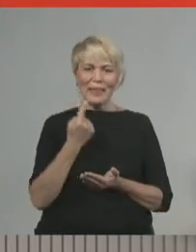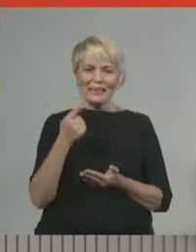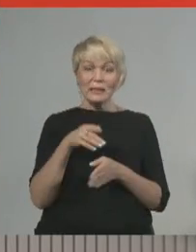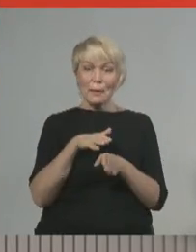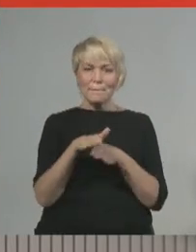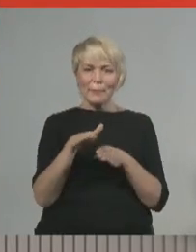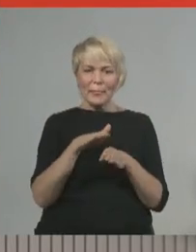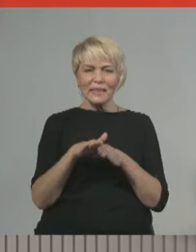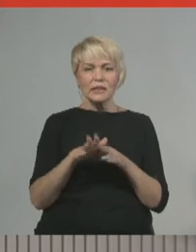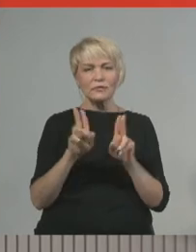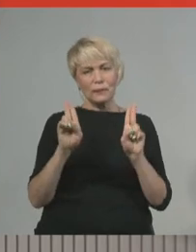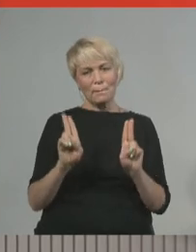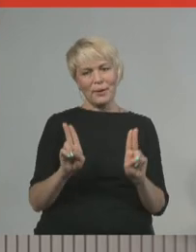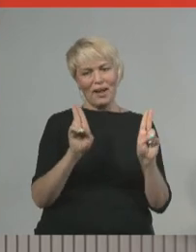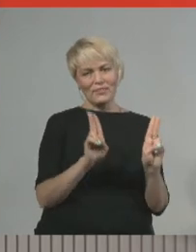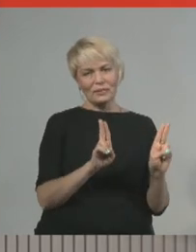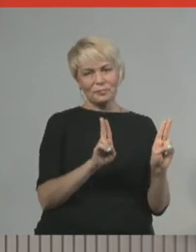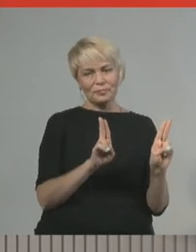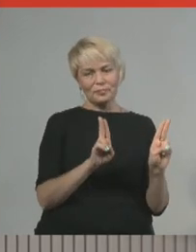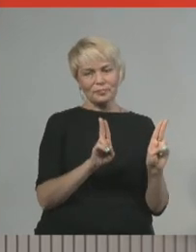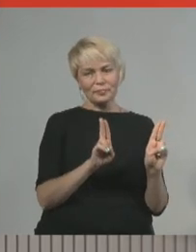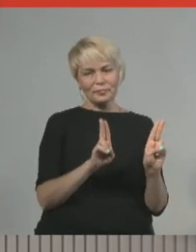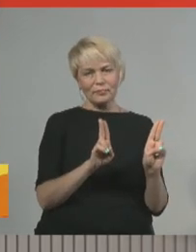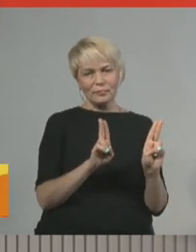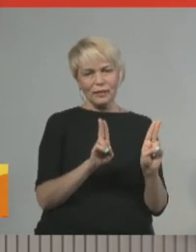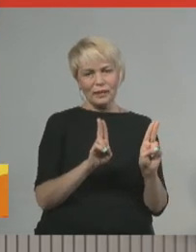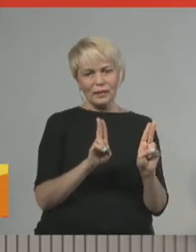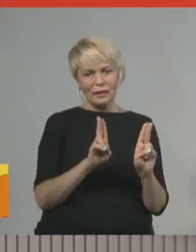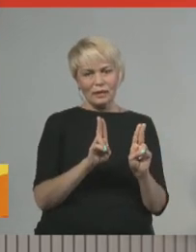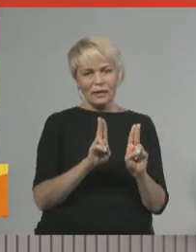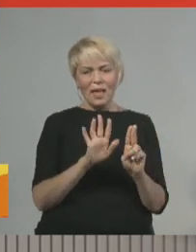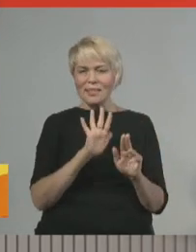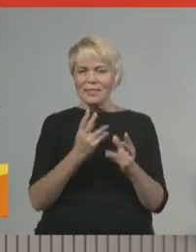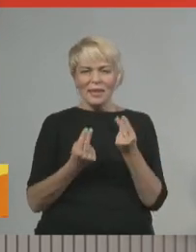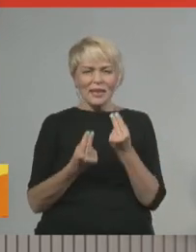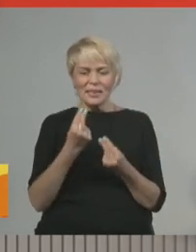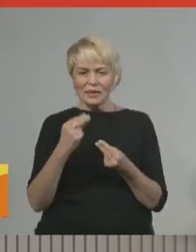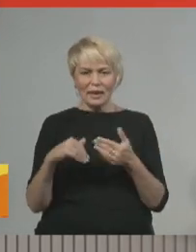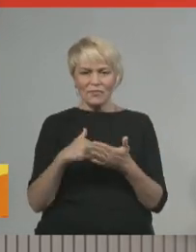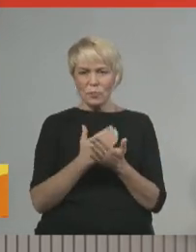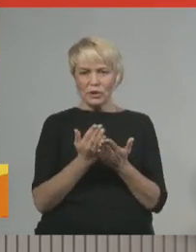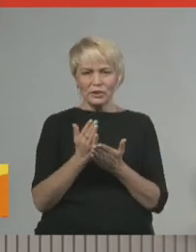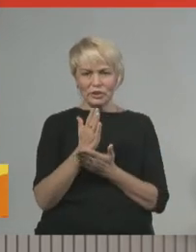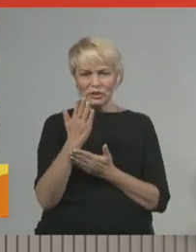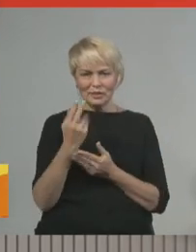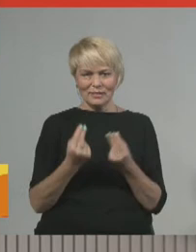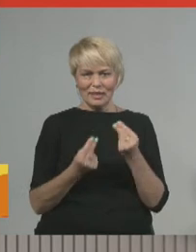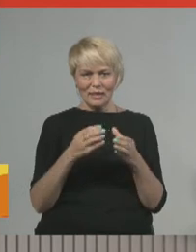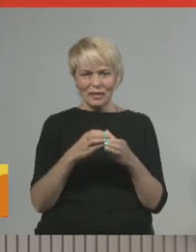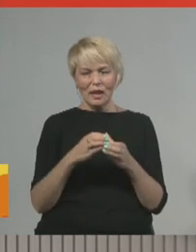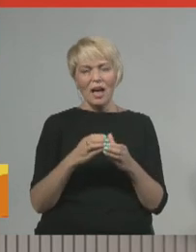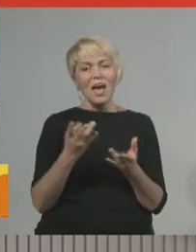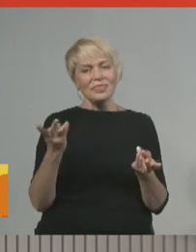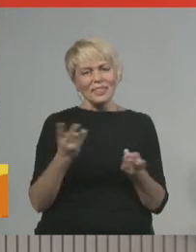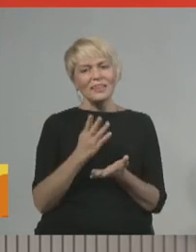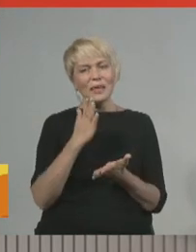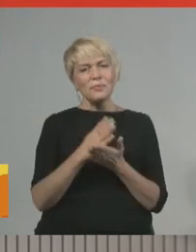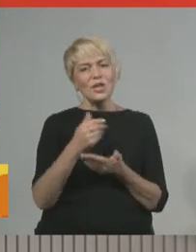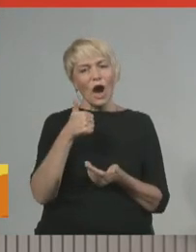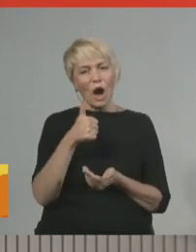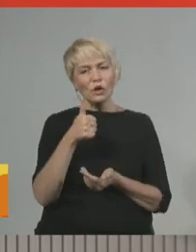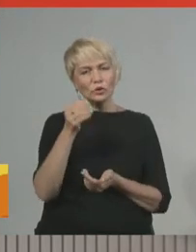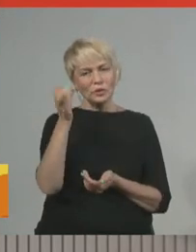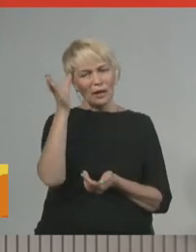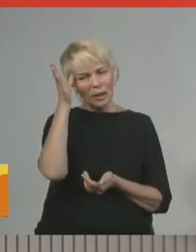there's only one advice you have to comply with some rules and you do not play political games of course to do this you have to be well